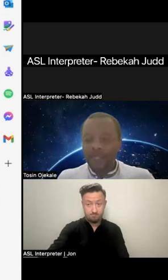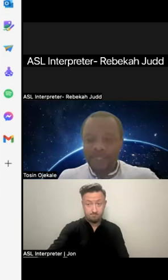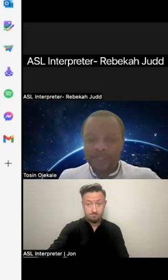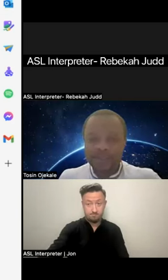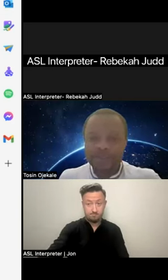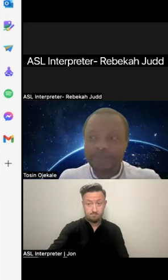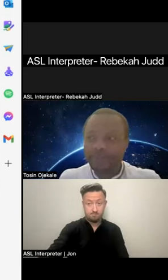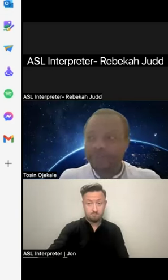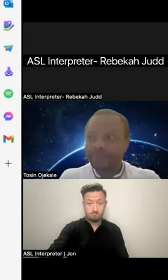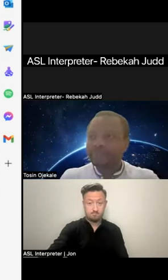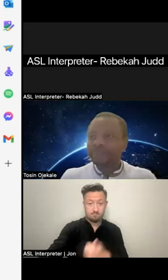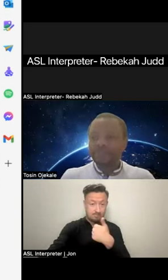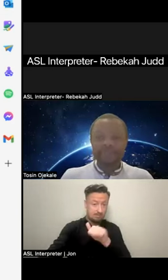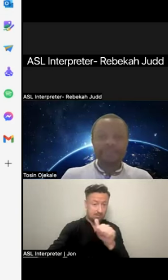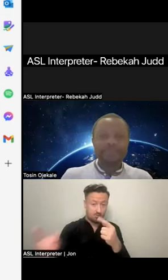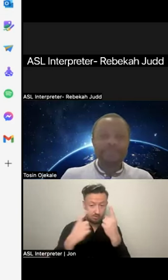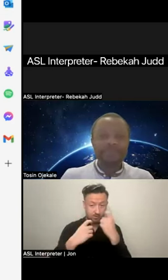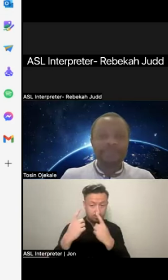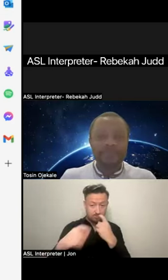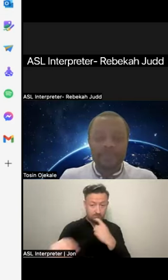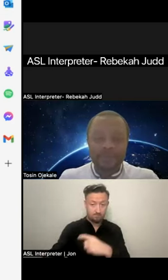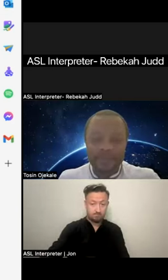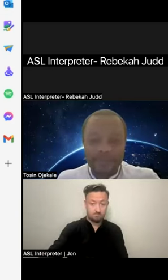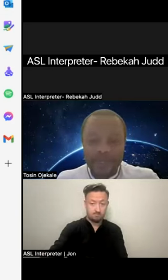Any question?